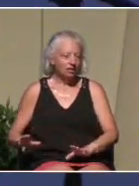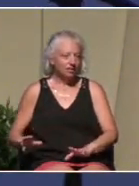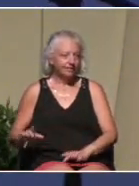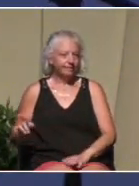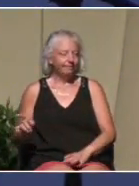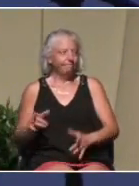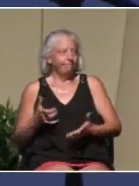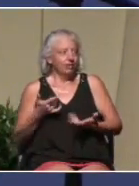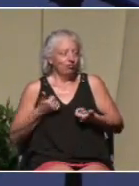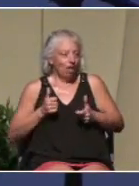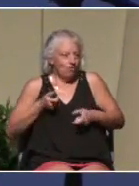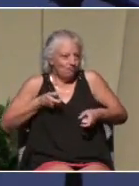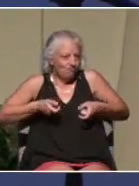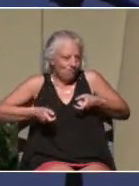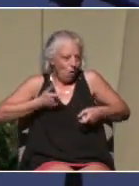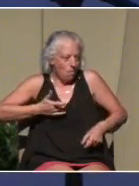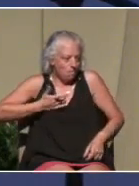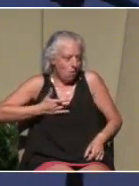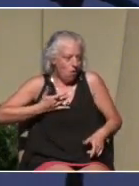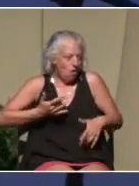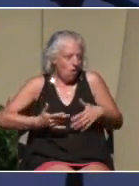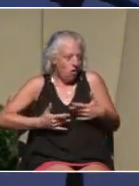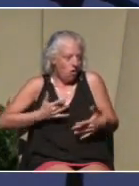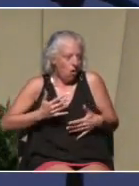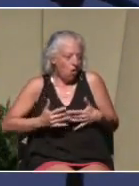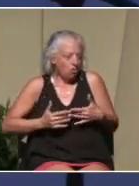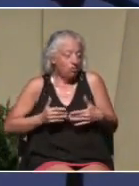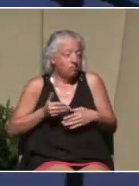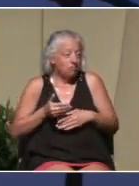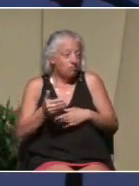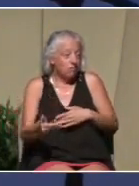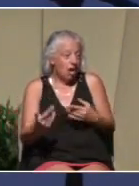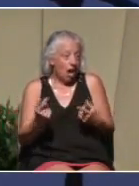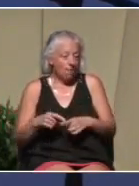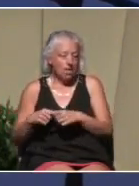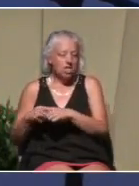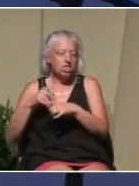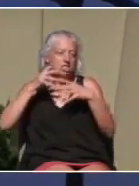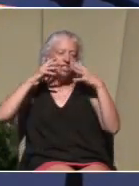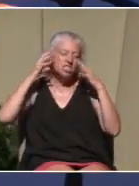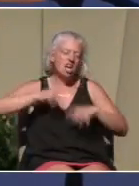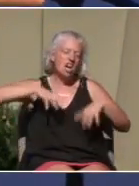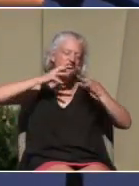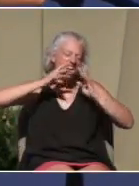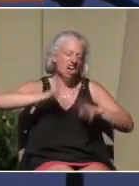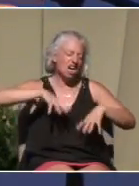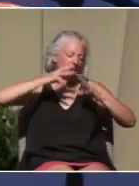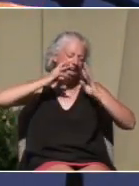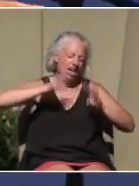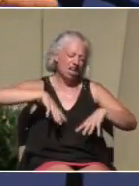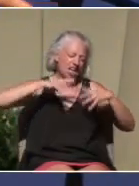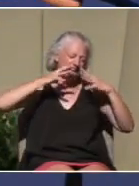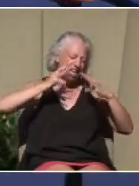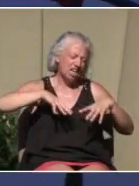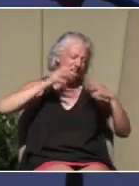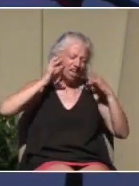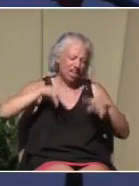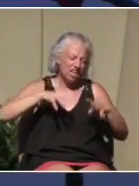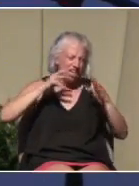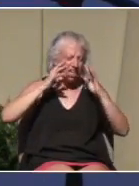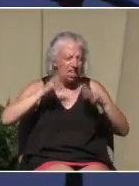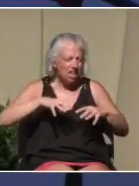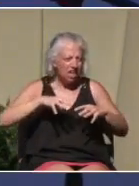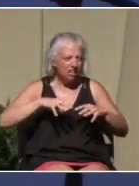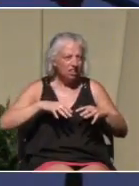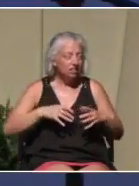trying to control his emotions, and the next thing that happens is he just starts sobbing. What do you do when